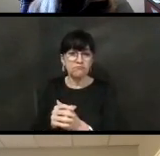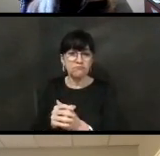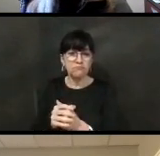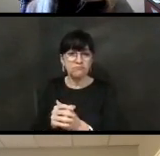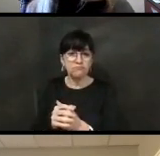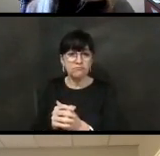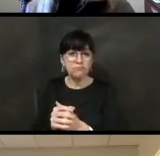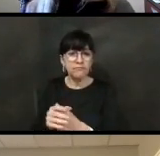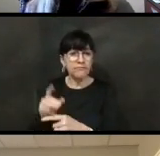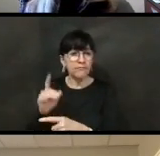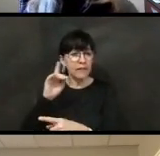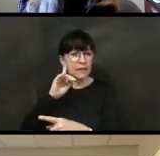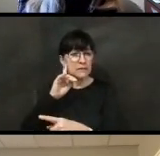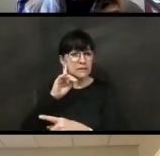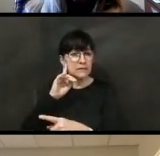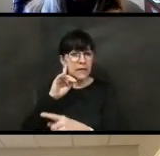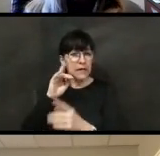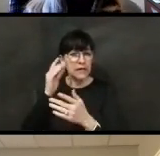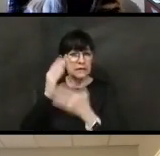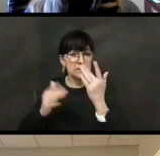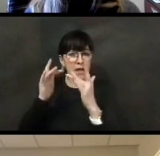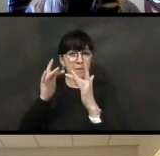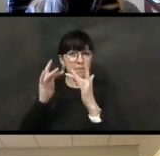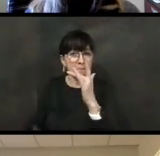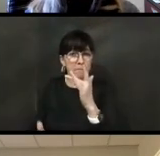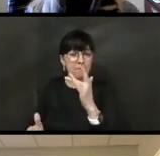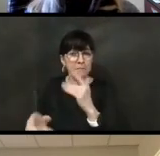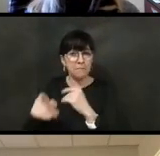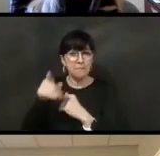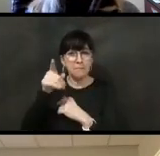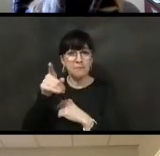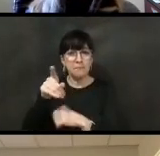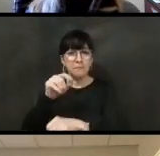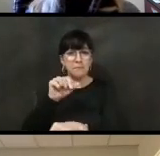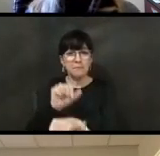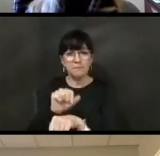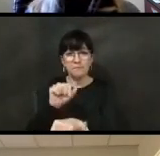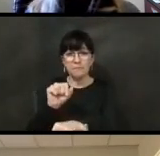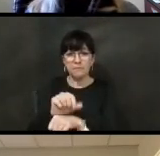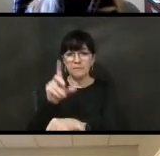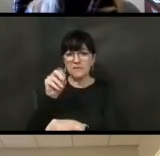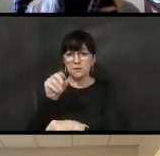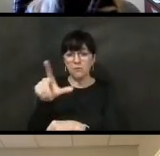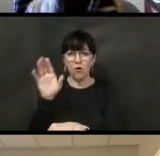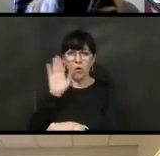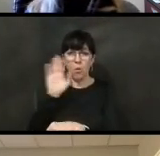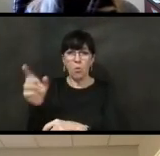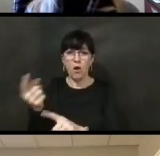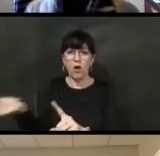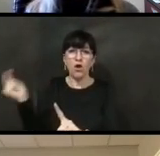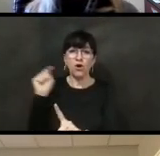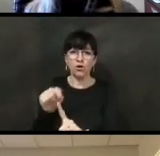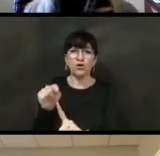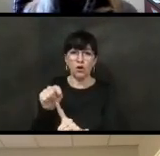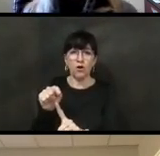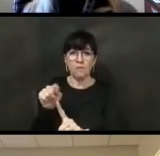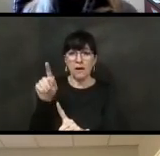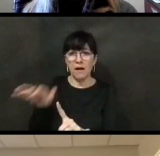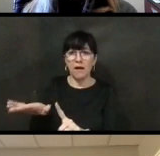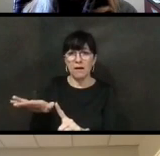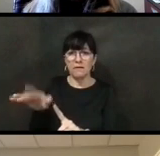Sounds like we may have lost some sound there from Secretary Cade. Yes. We'll come back to that independent contractor question as well